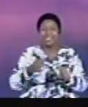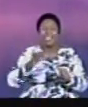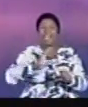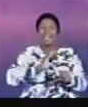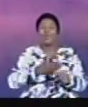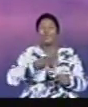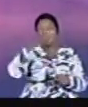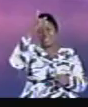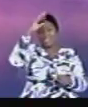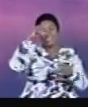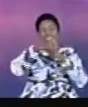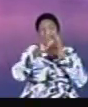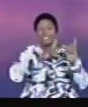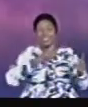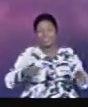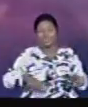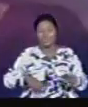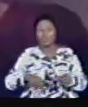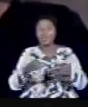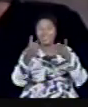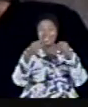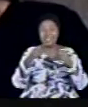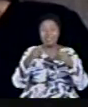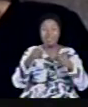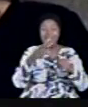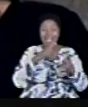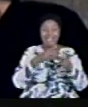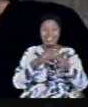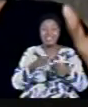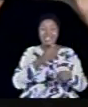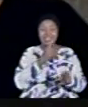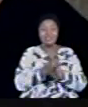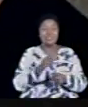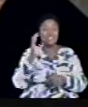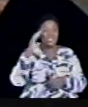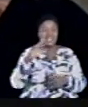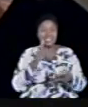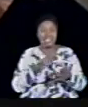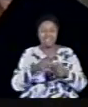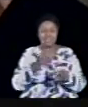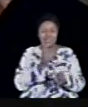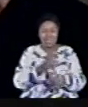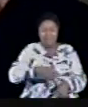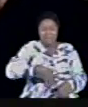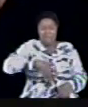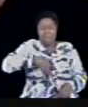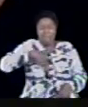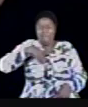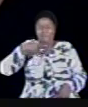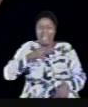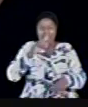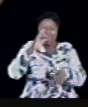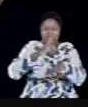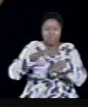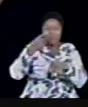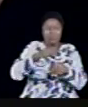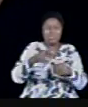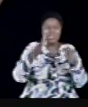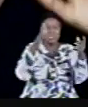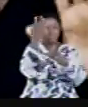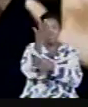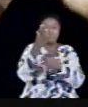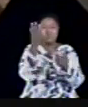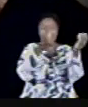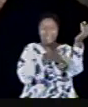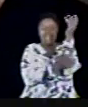clamped the cooking after introduction. I just feel a sensation. from my two ends because I raised my hand with